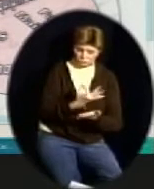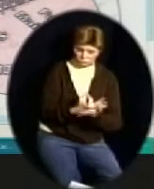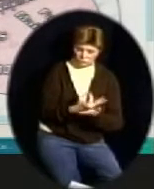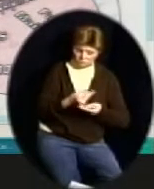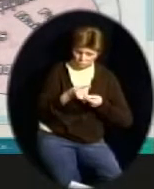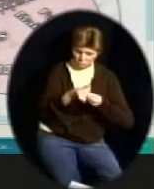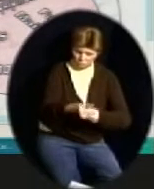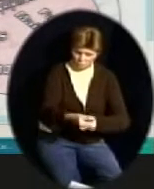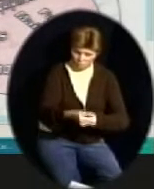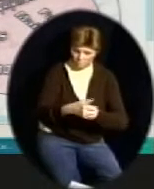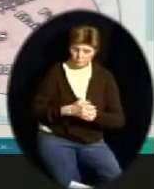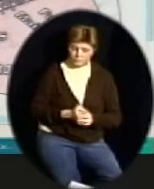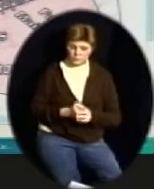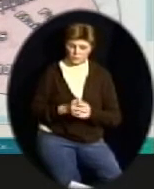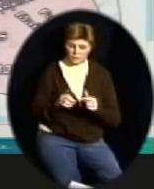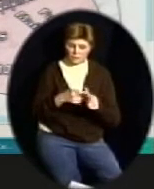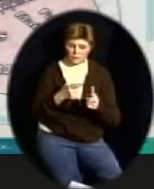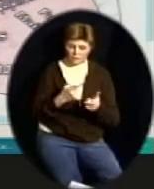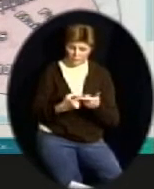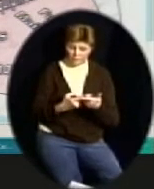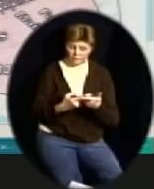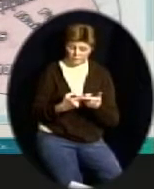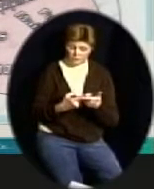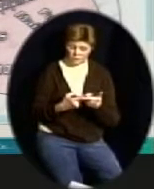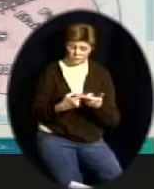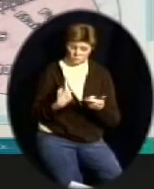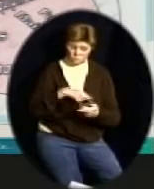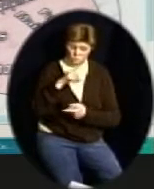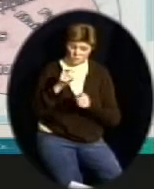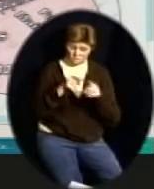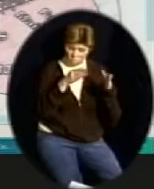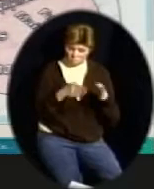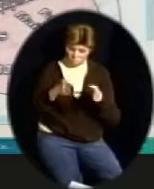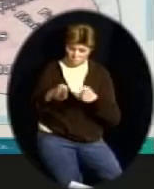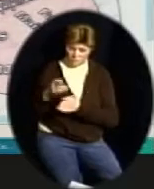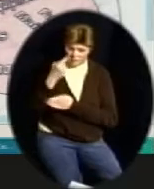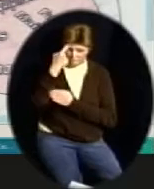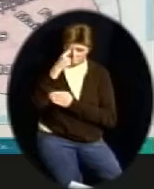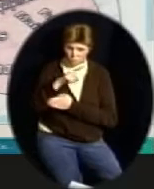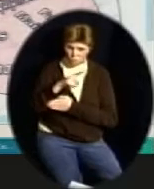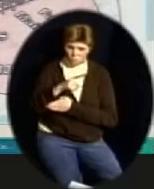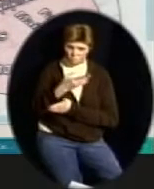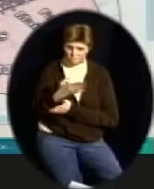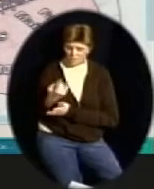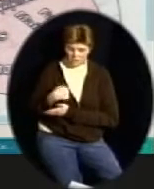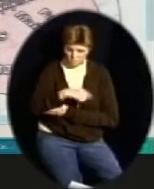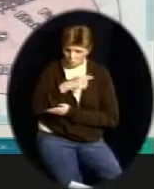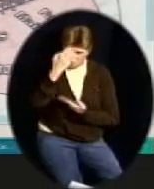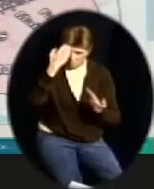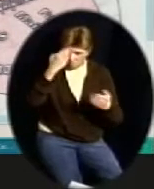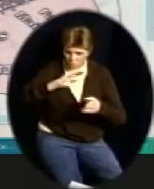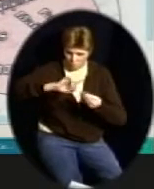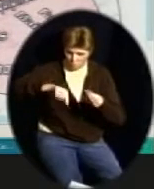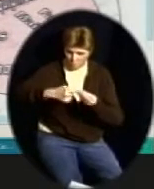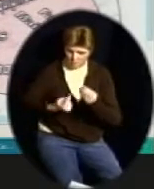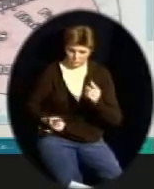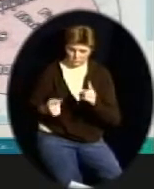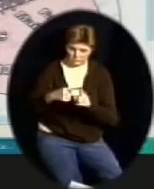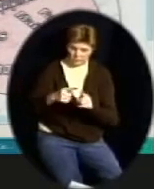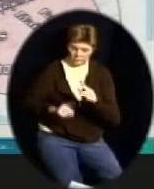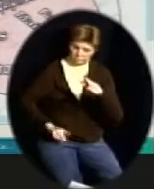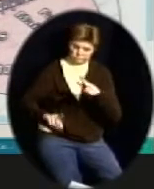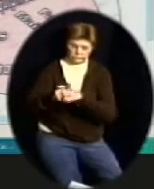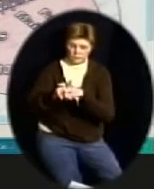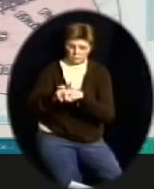unknown issues, those unknown events that might take place from year to year, either from the state legislature or from the economy